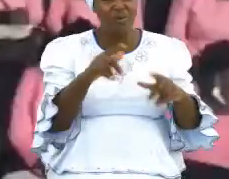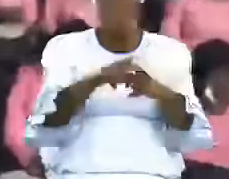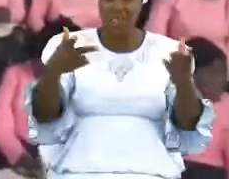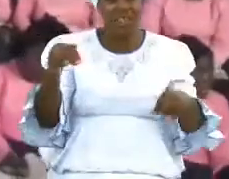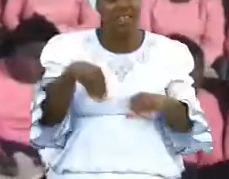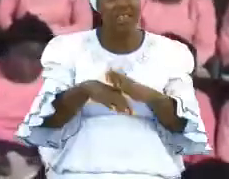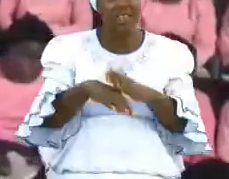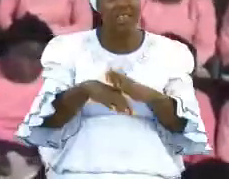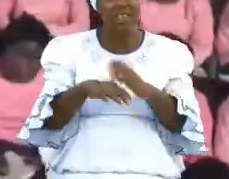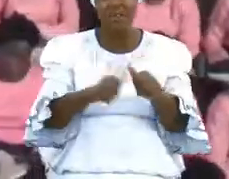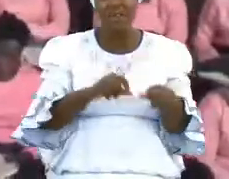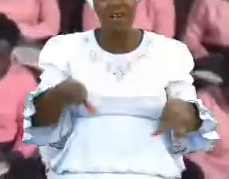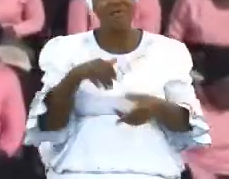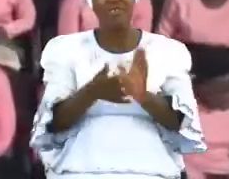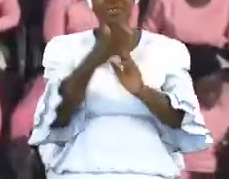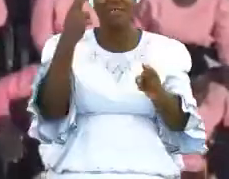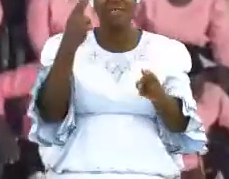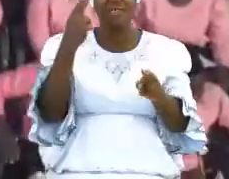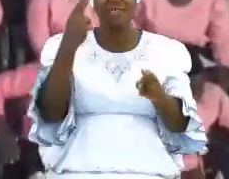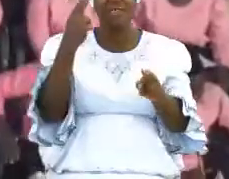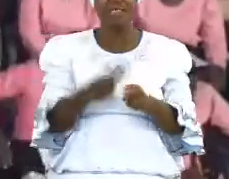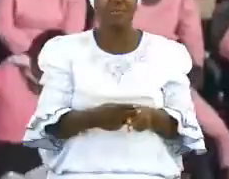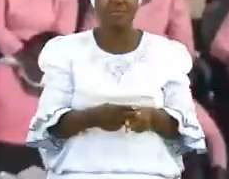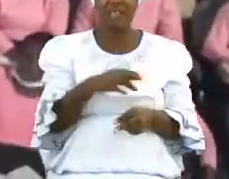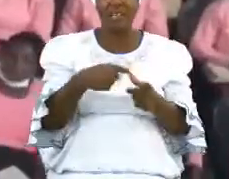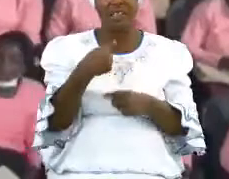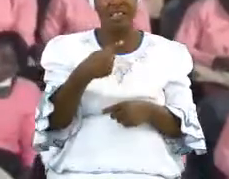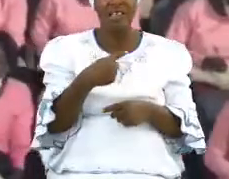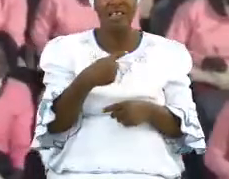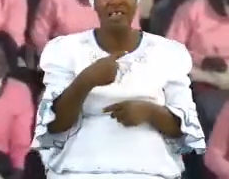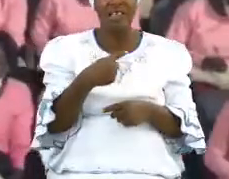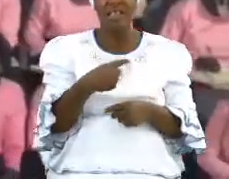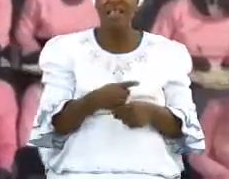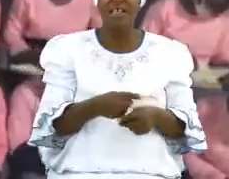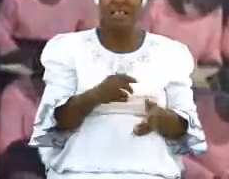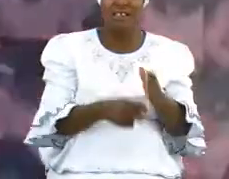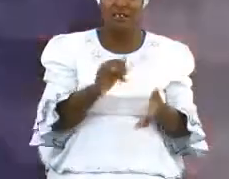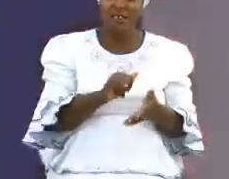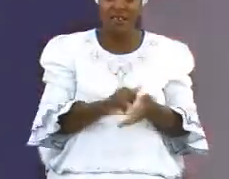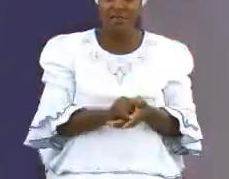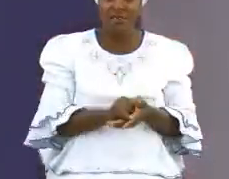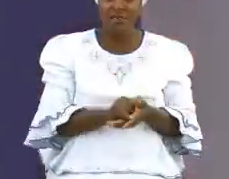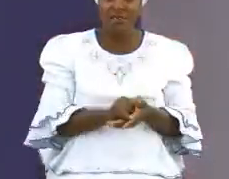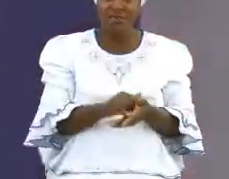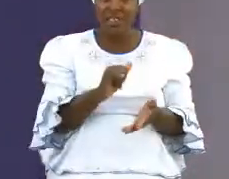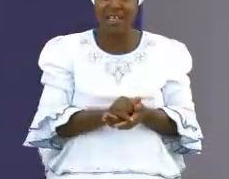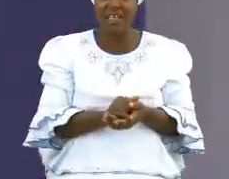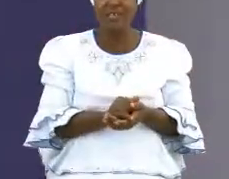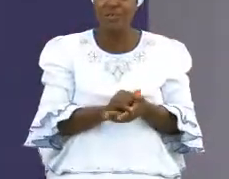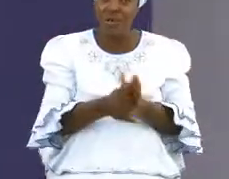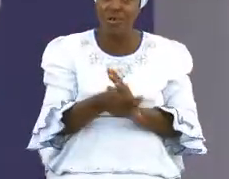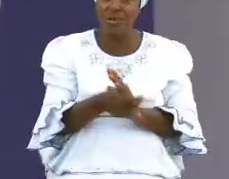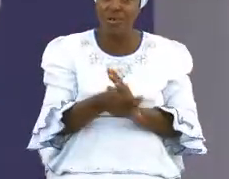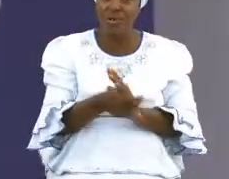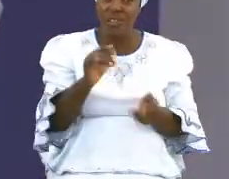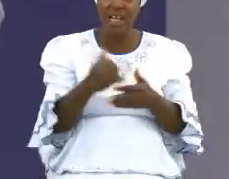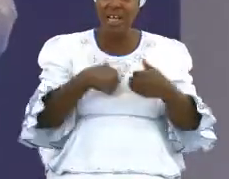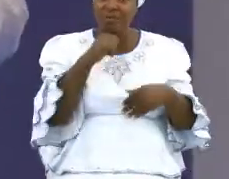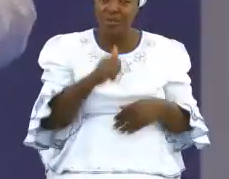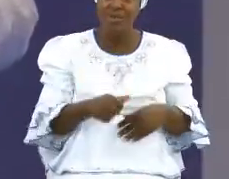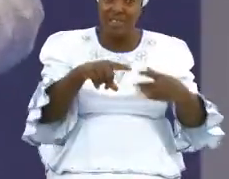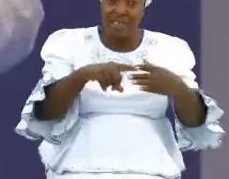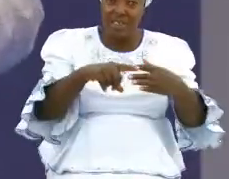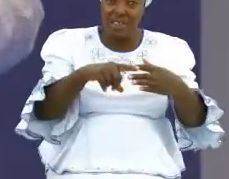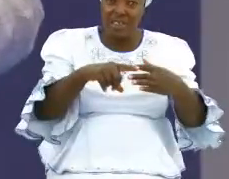in Jesus' name. And he says, such as have not been done in all